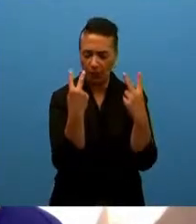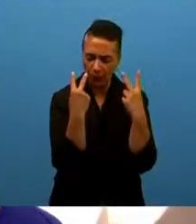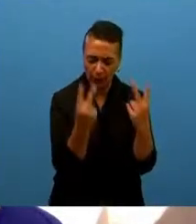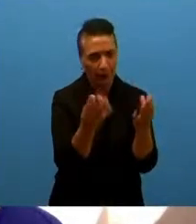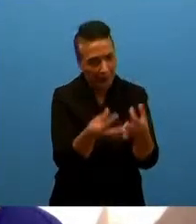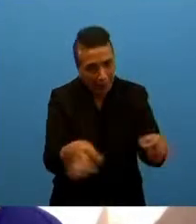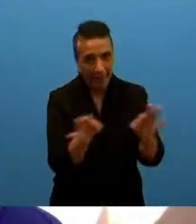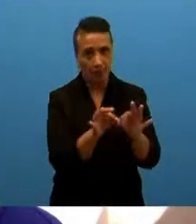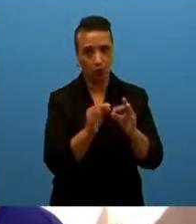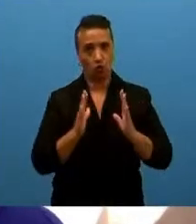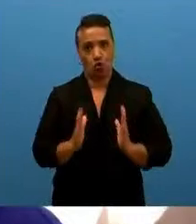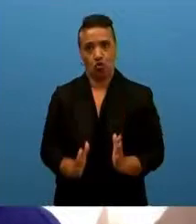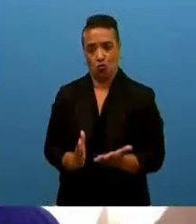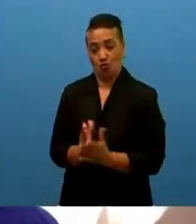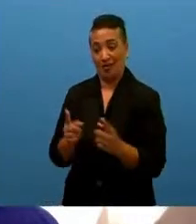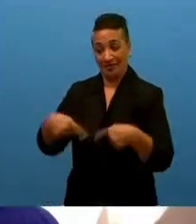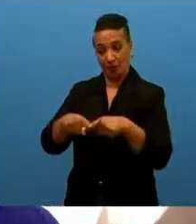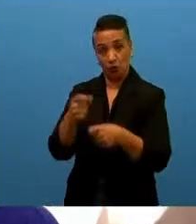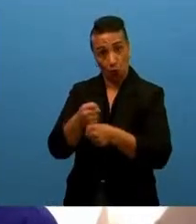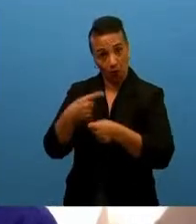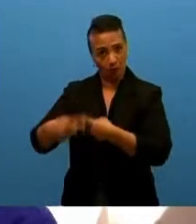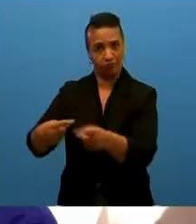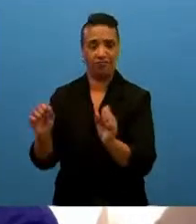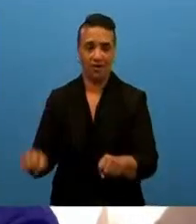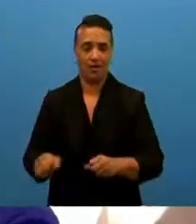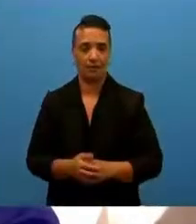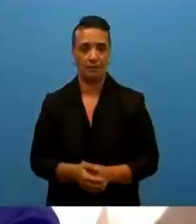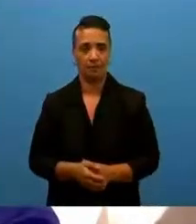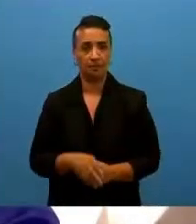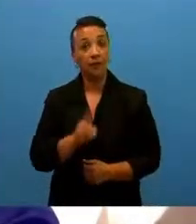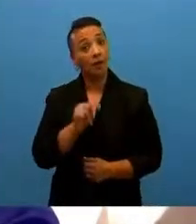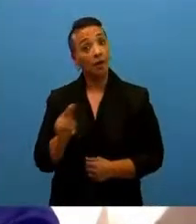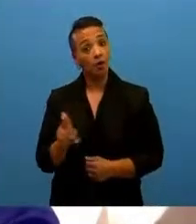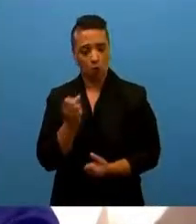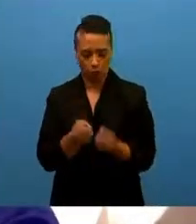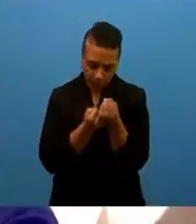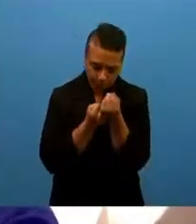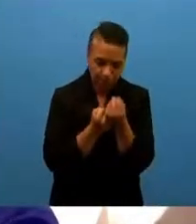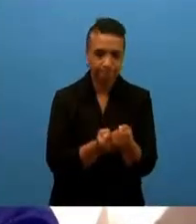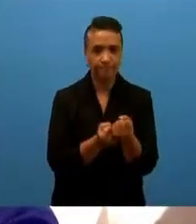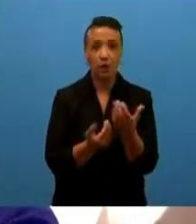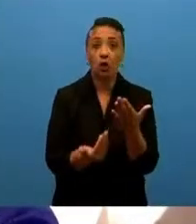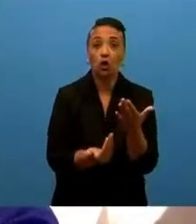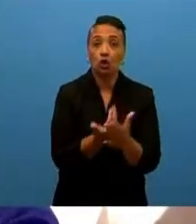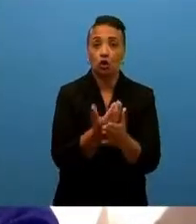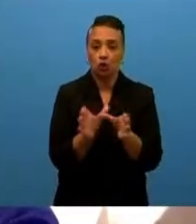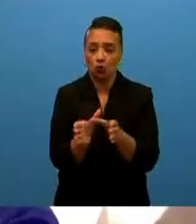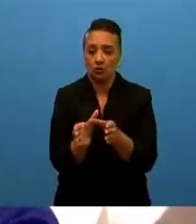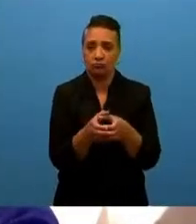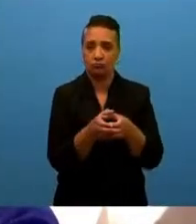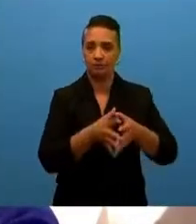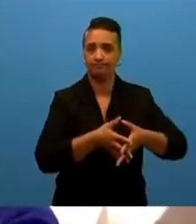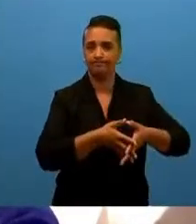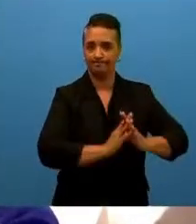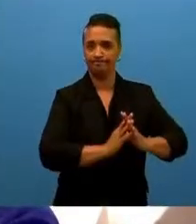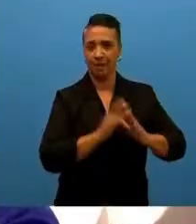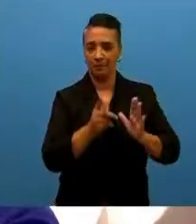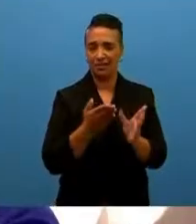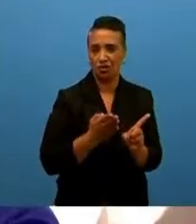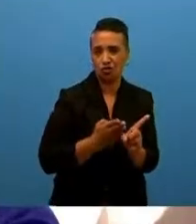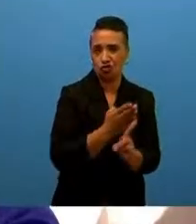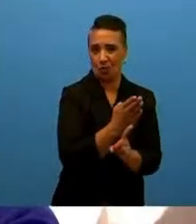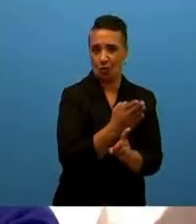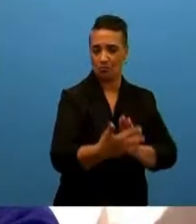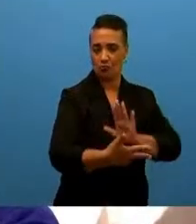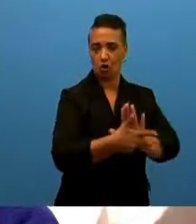Human Rights Council's work. Norway will continue to support establishing a new separate accreditation status for Indigenous